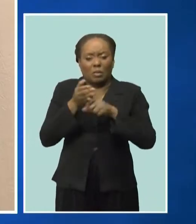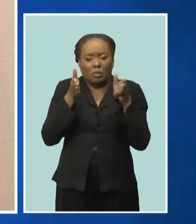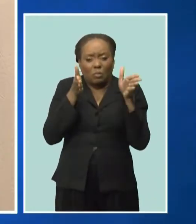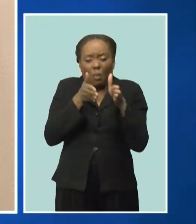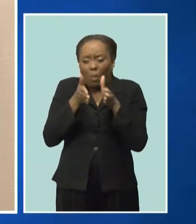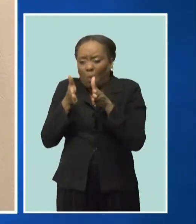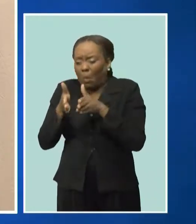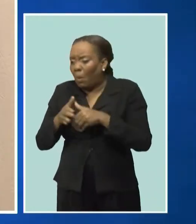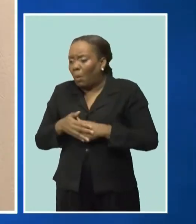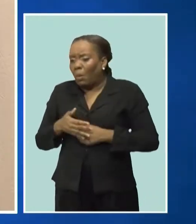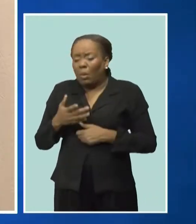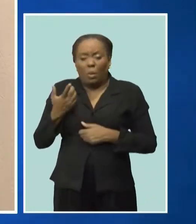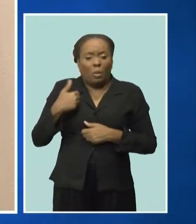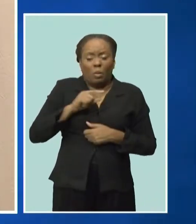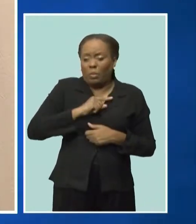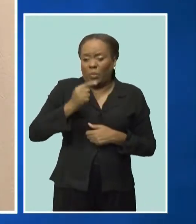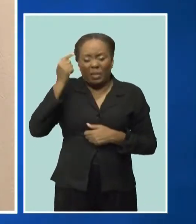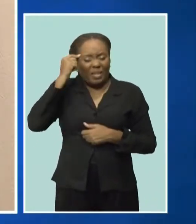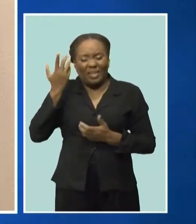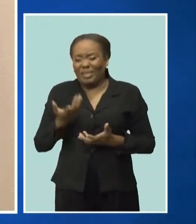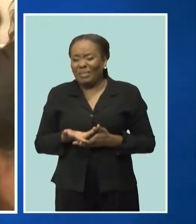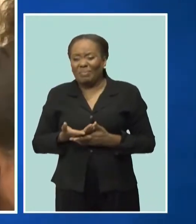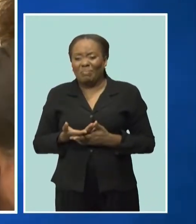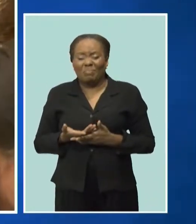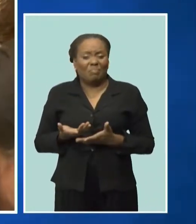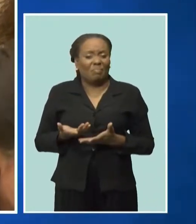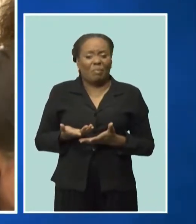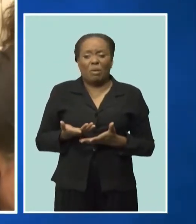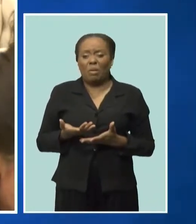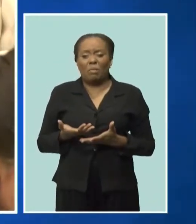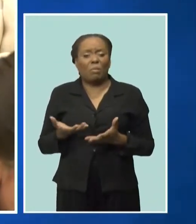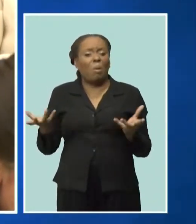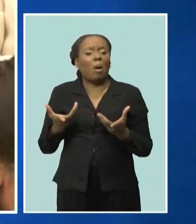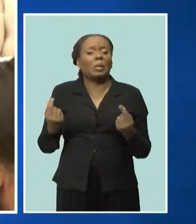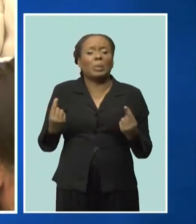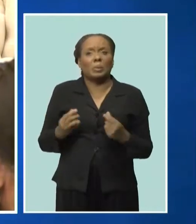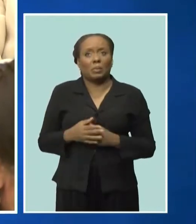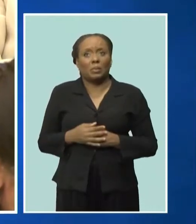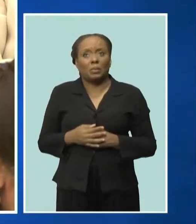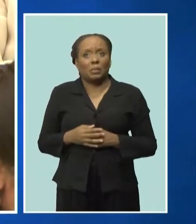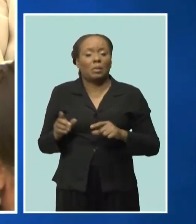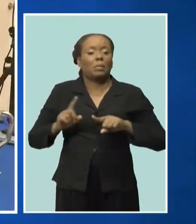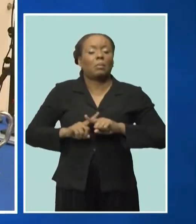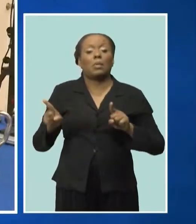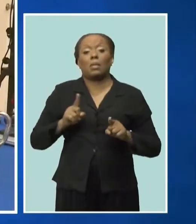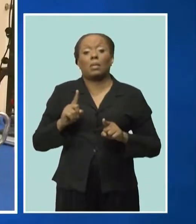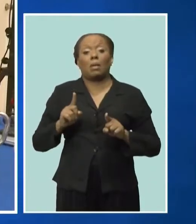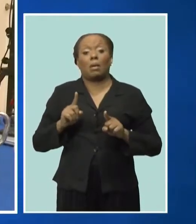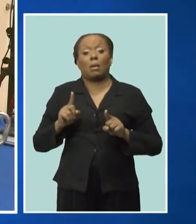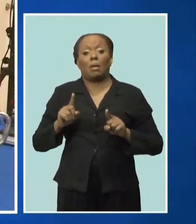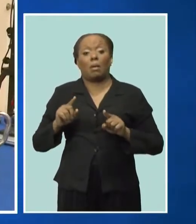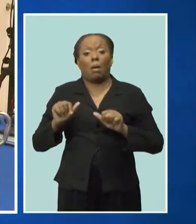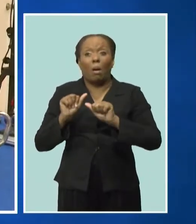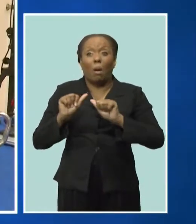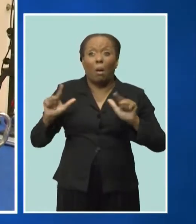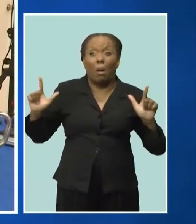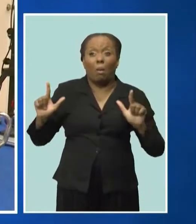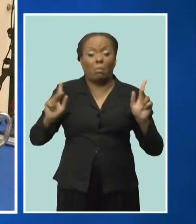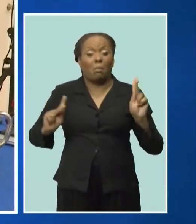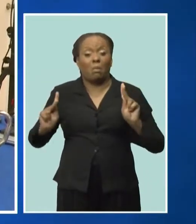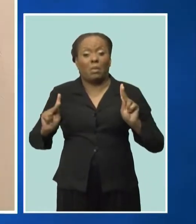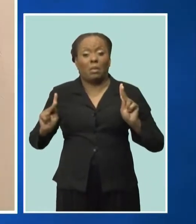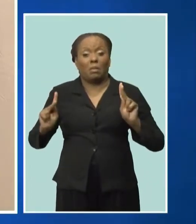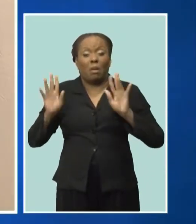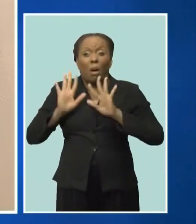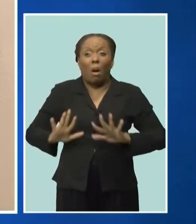possible. But the scale of the climate crisis means that we are all on this journey together. And it is only